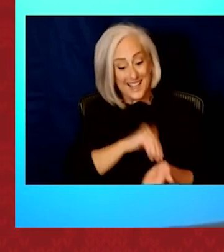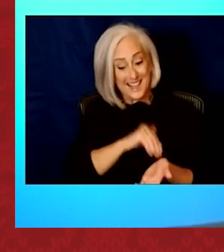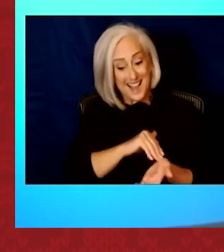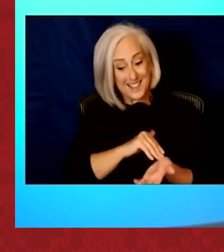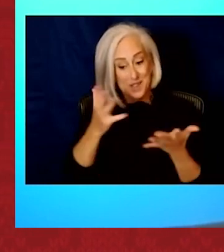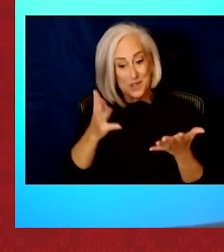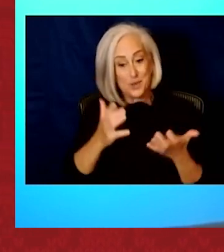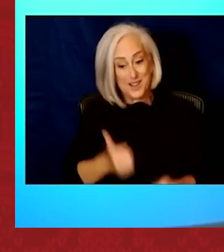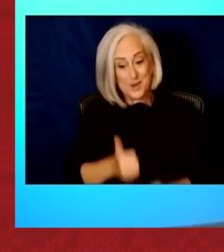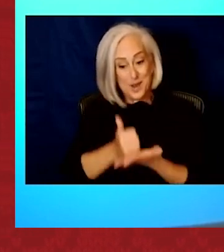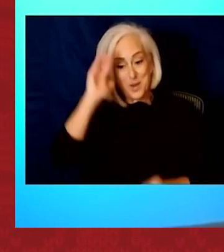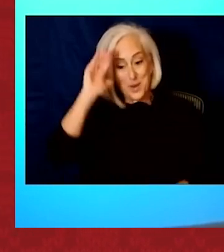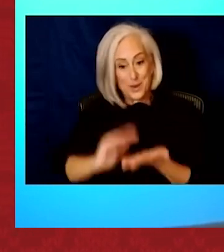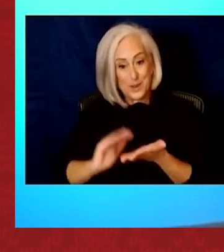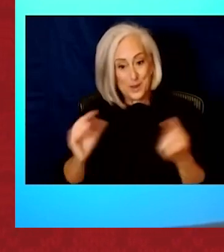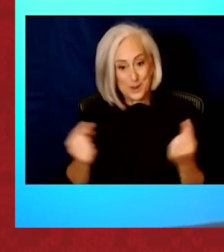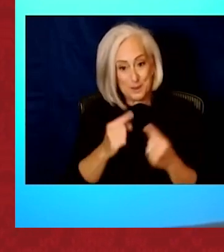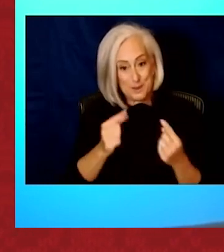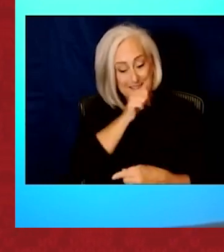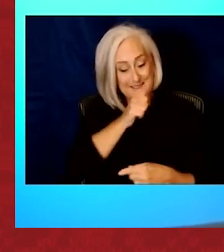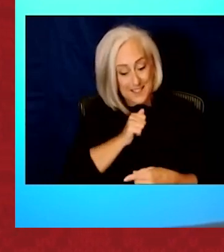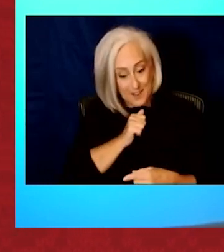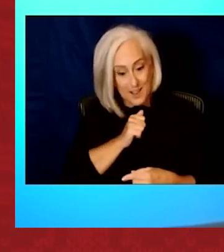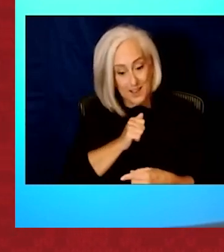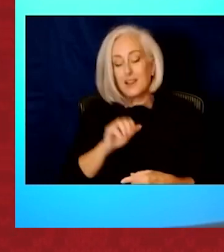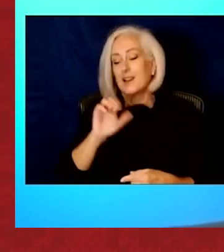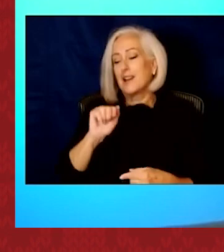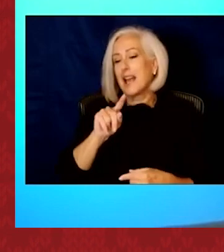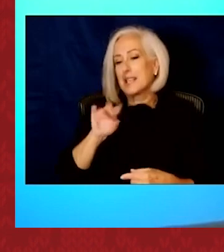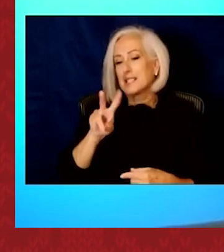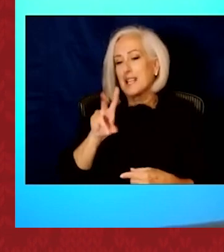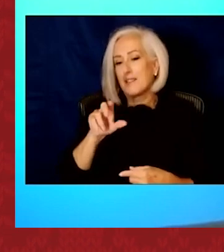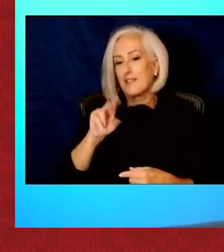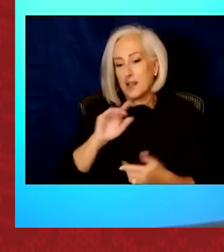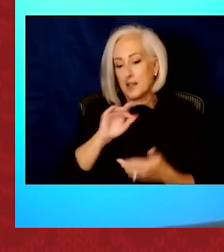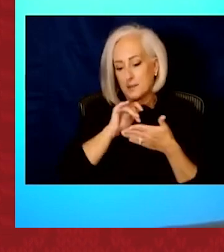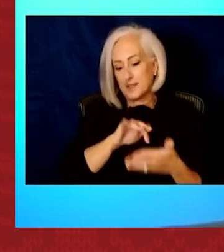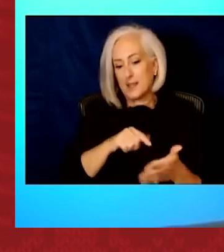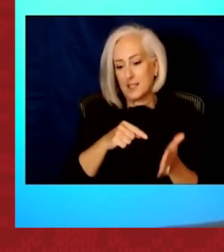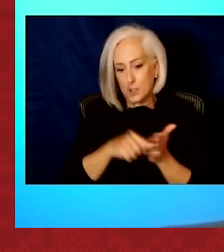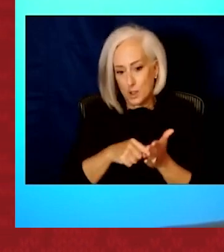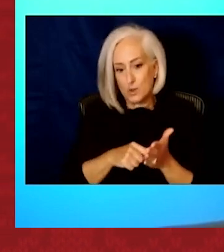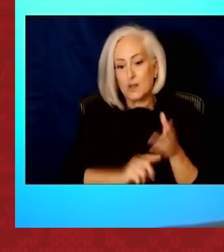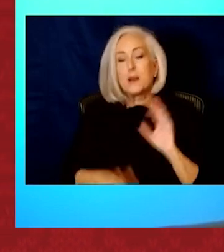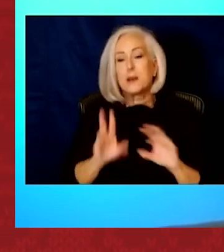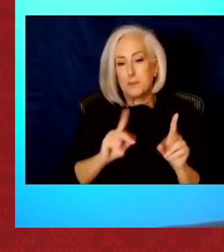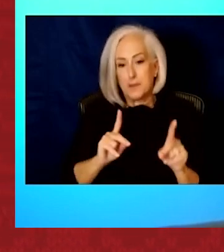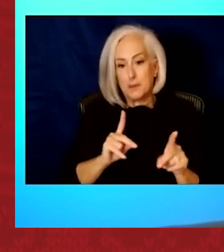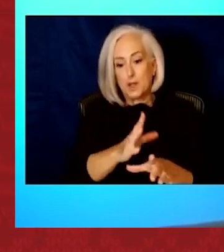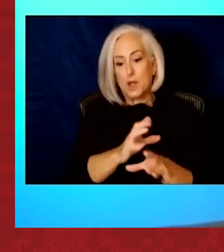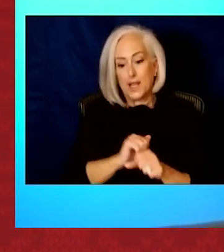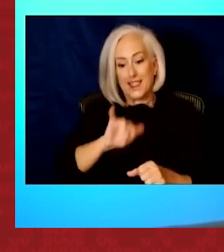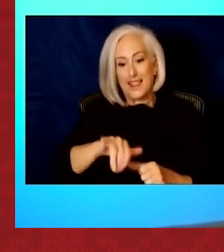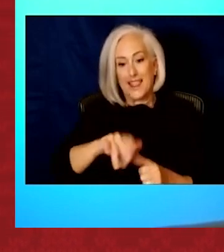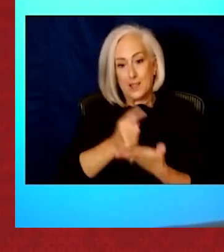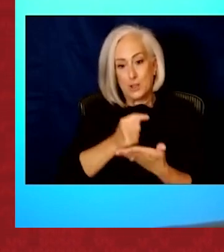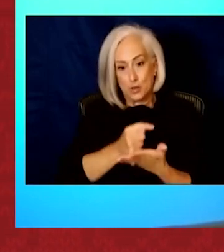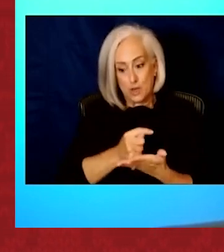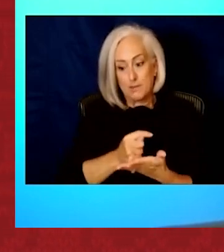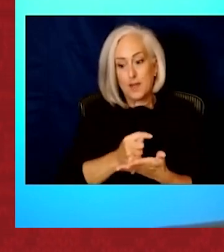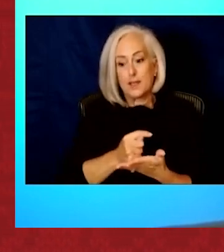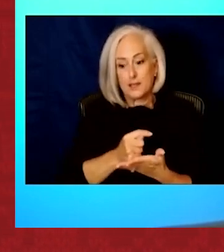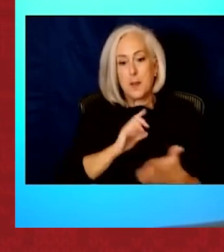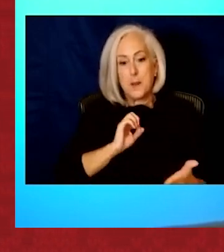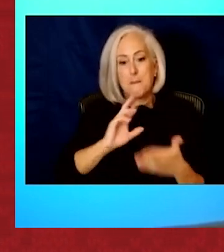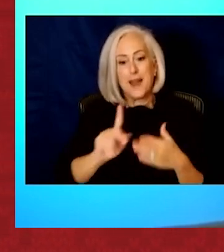doing basically with the antivenom. Studies show that folks who get antivenom get back to basically doing what they were doing before sooner. They have less disability. They need